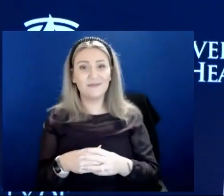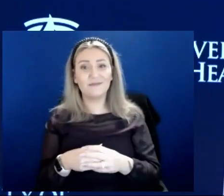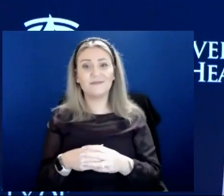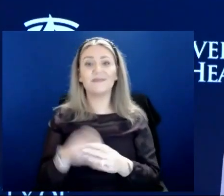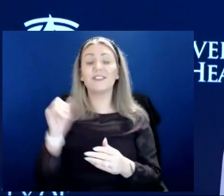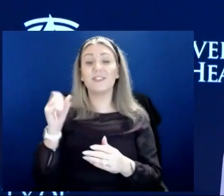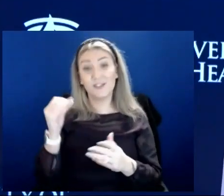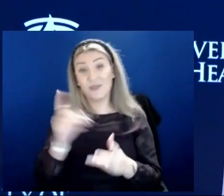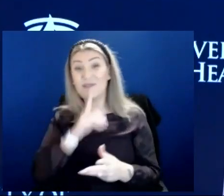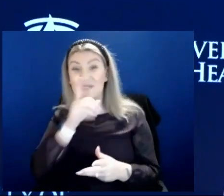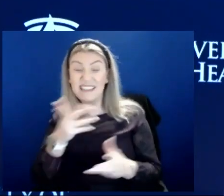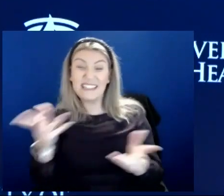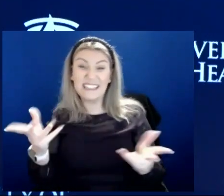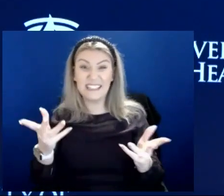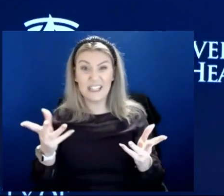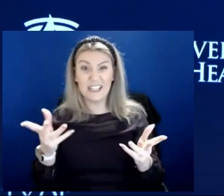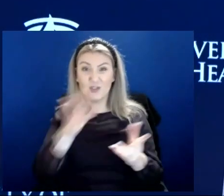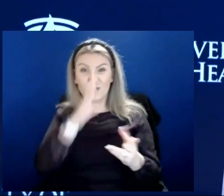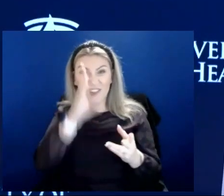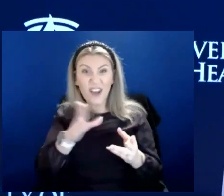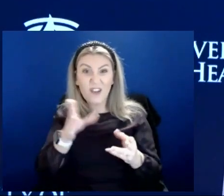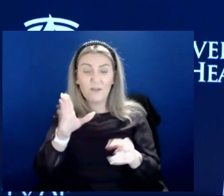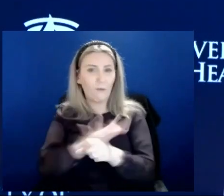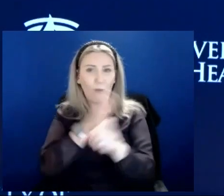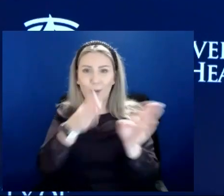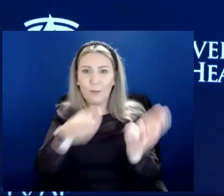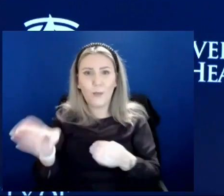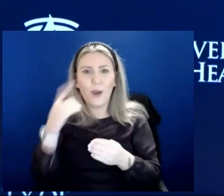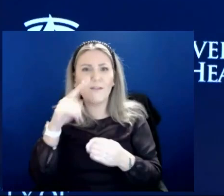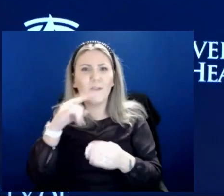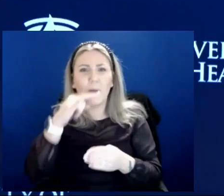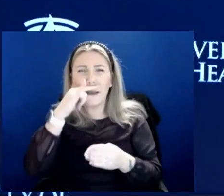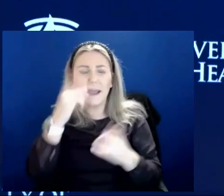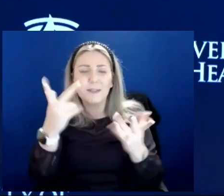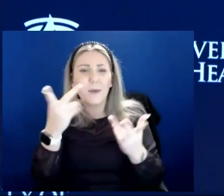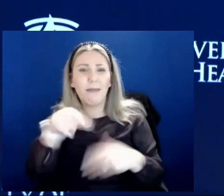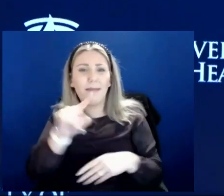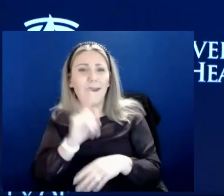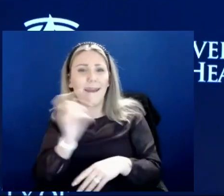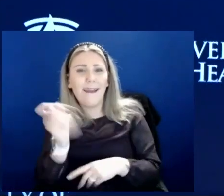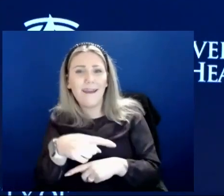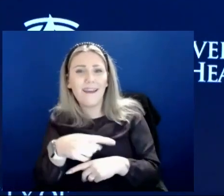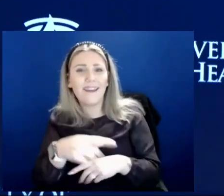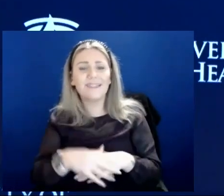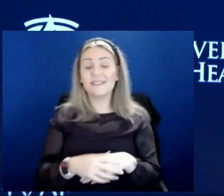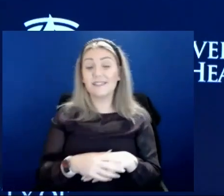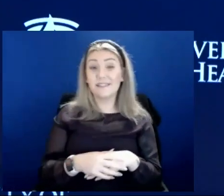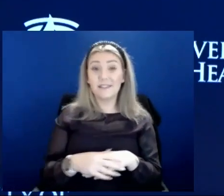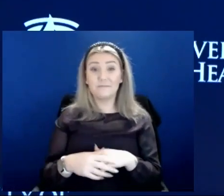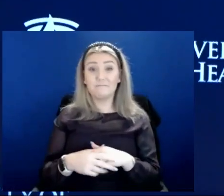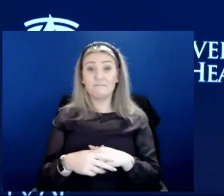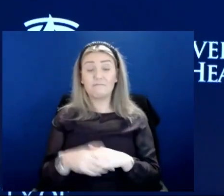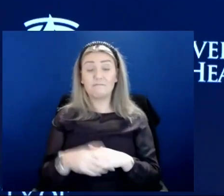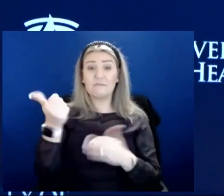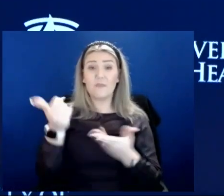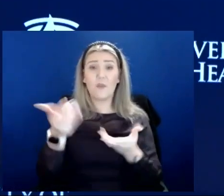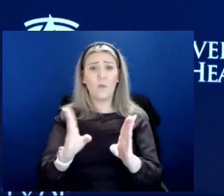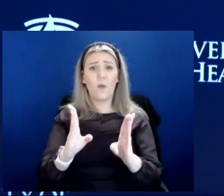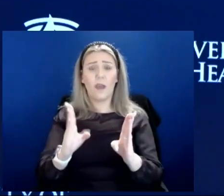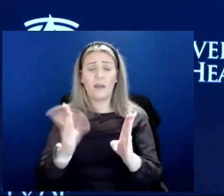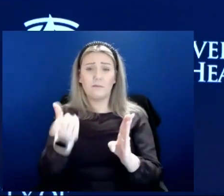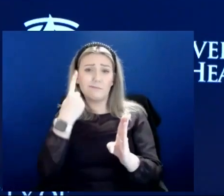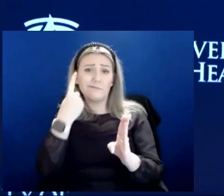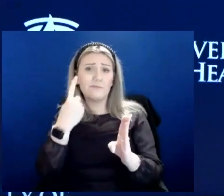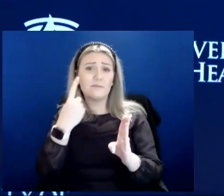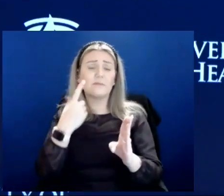is we're never fully prepared as parents for what kids are going to ask. Another way to see this, though, is to really make sure that